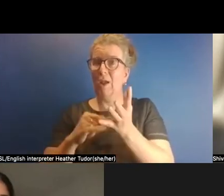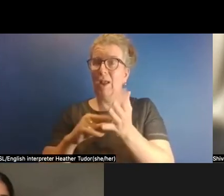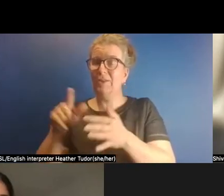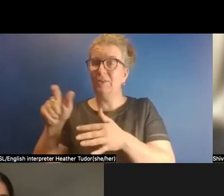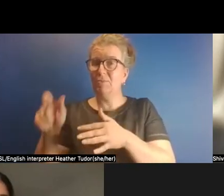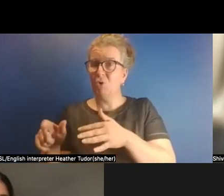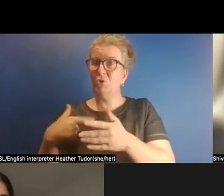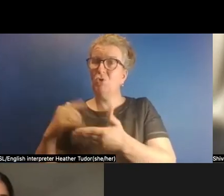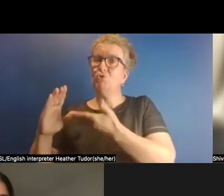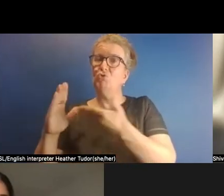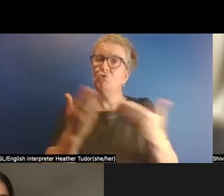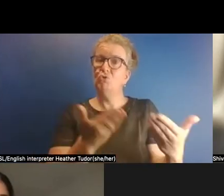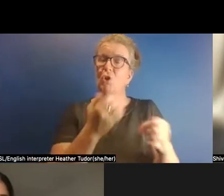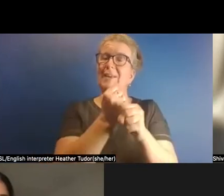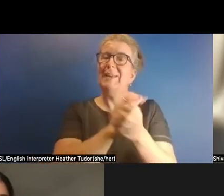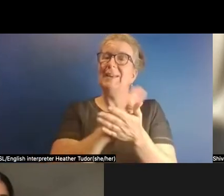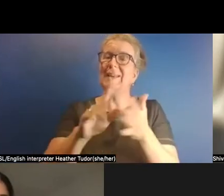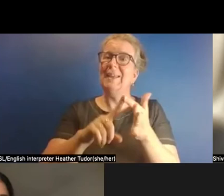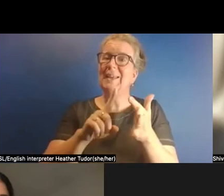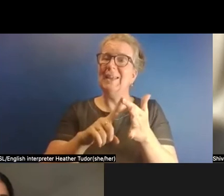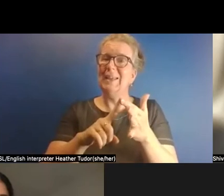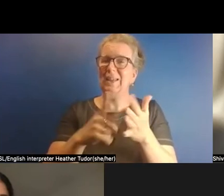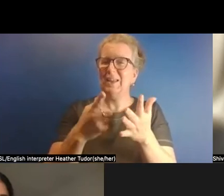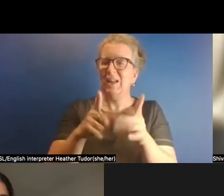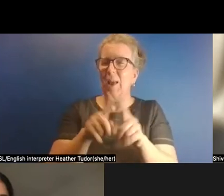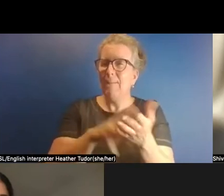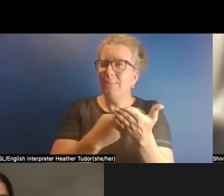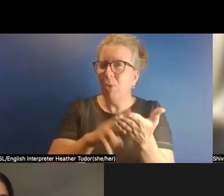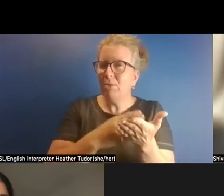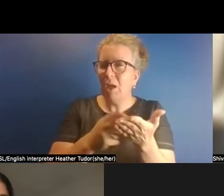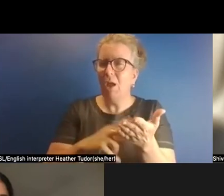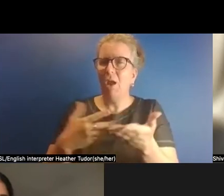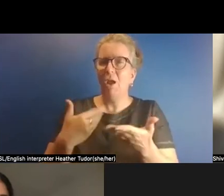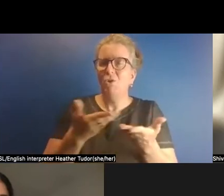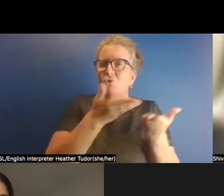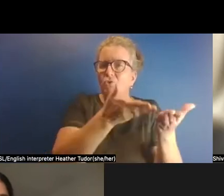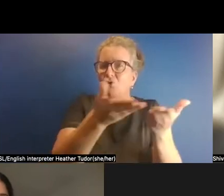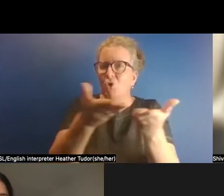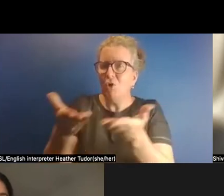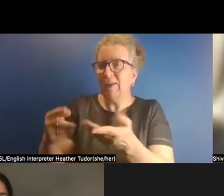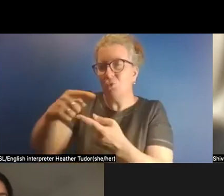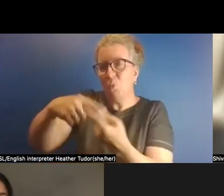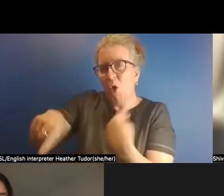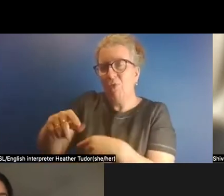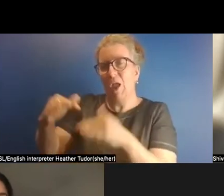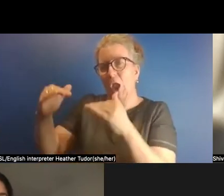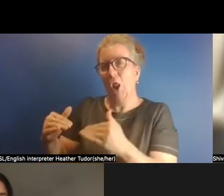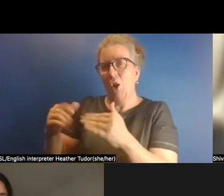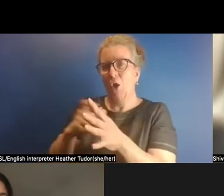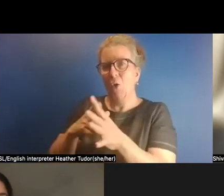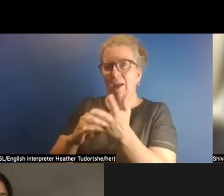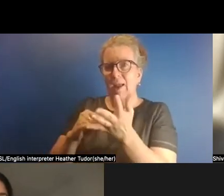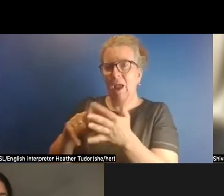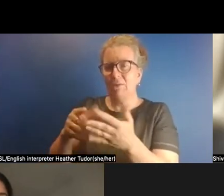ghee, which is butter, to fellow lower caste people, and he got beaten